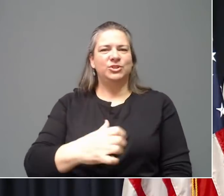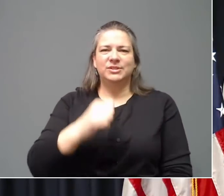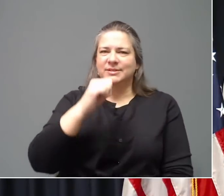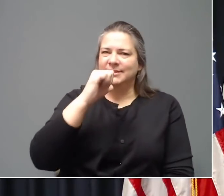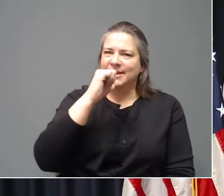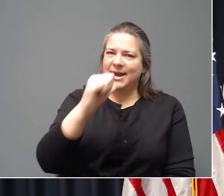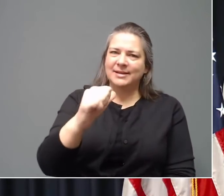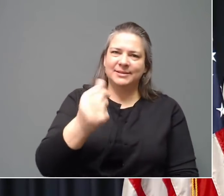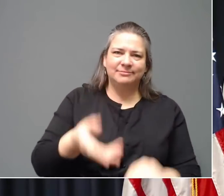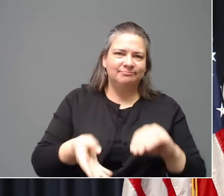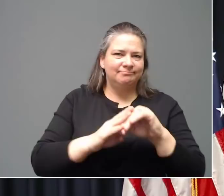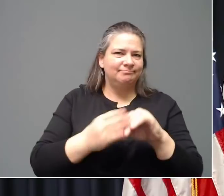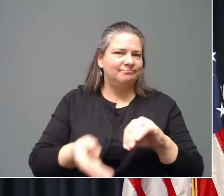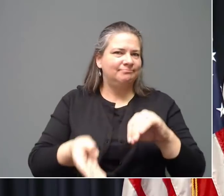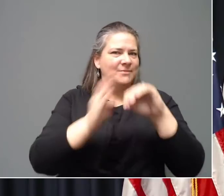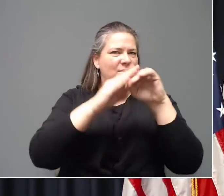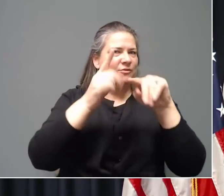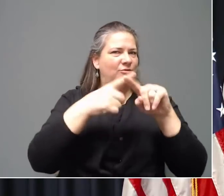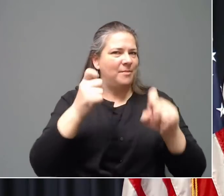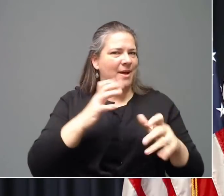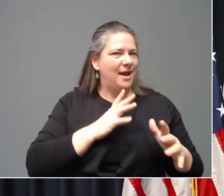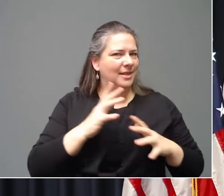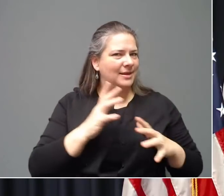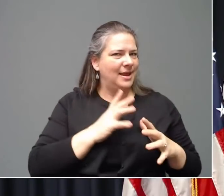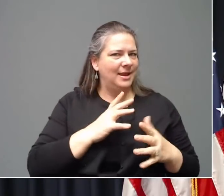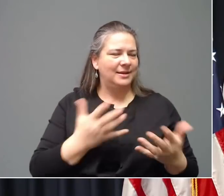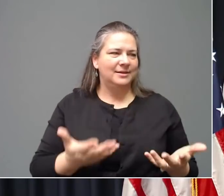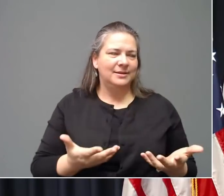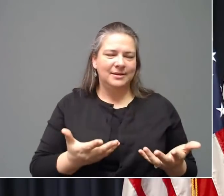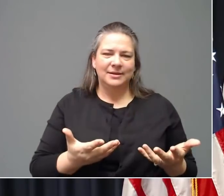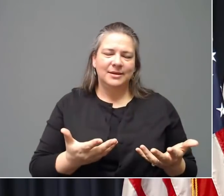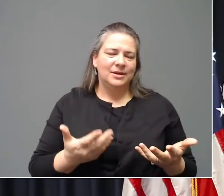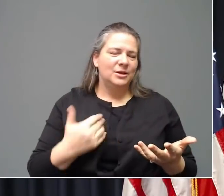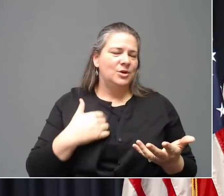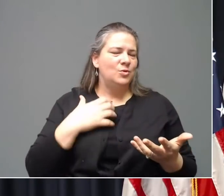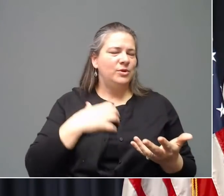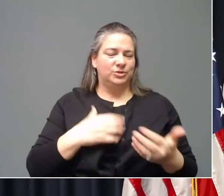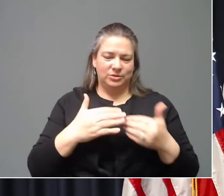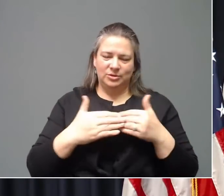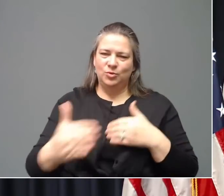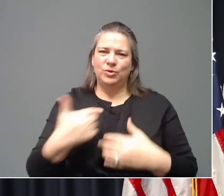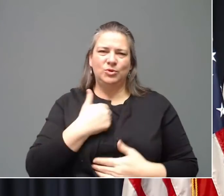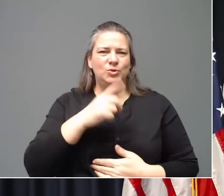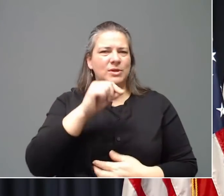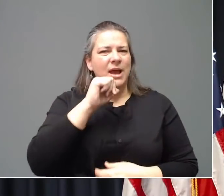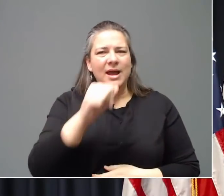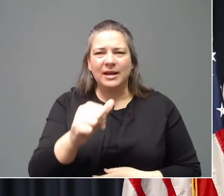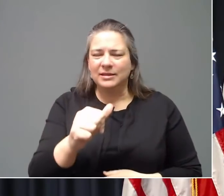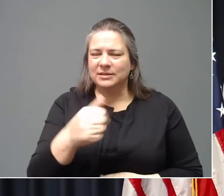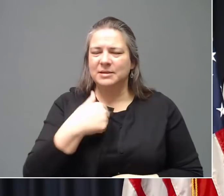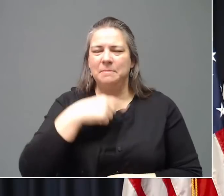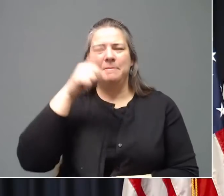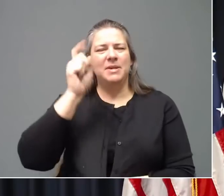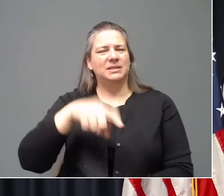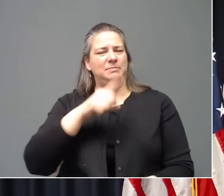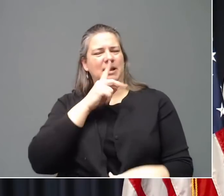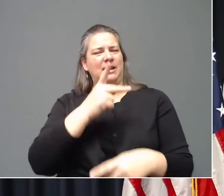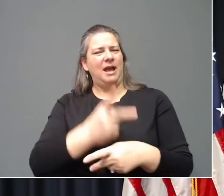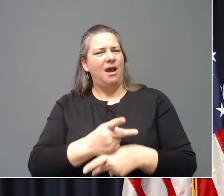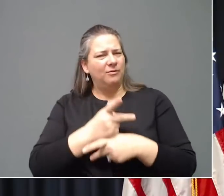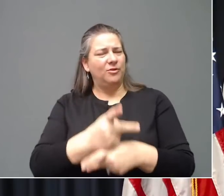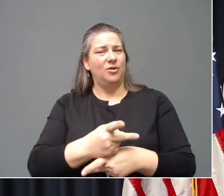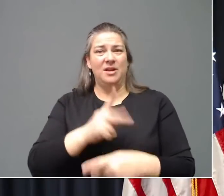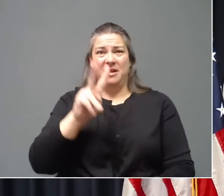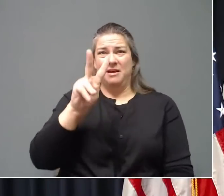make sure that moving forward, we are not gathering in that way. And we got to be real careful with as much virus as out there. And I'm going to